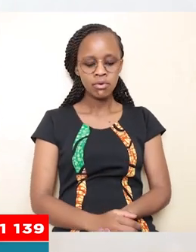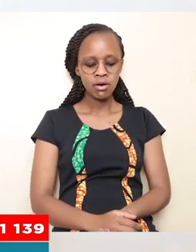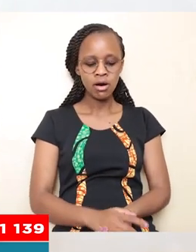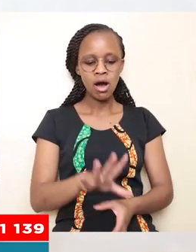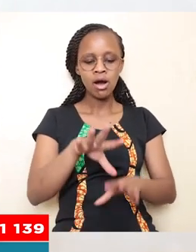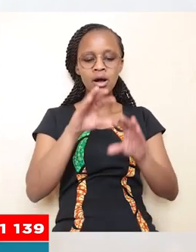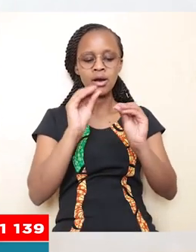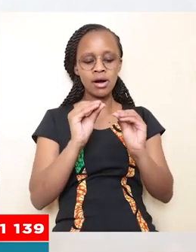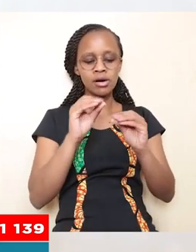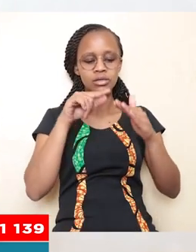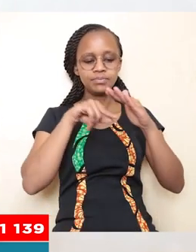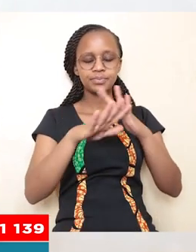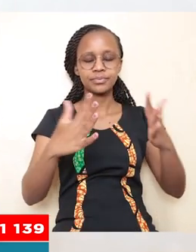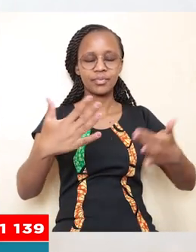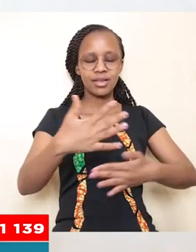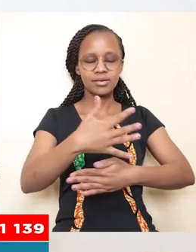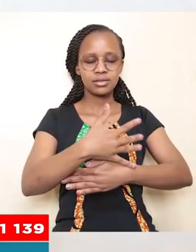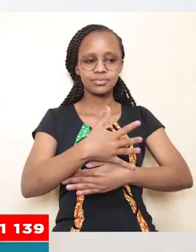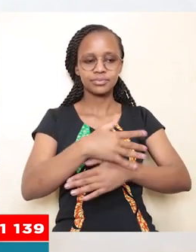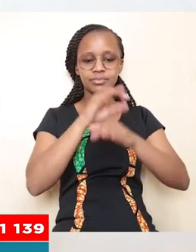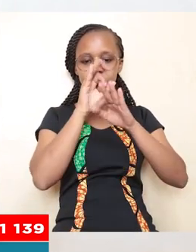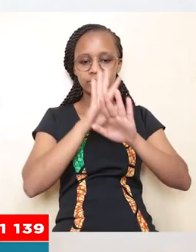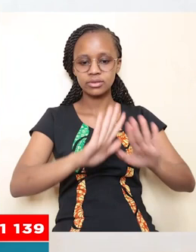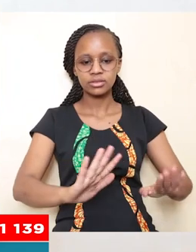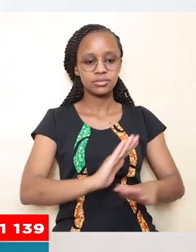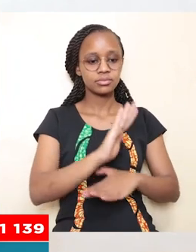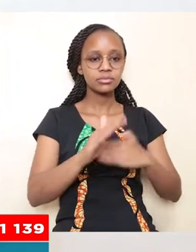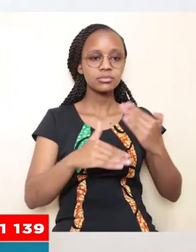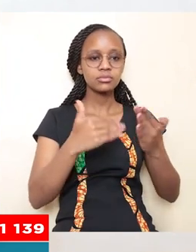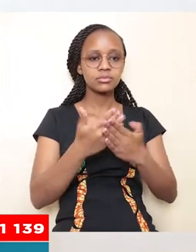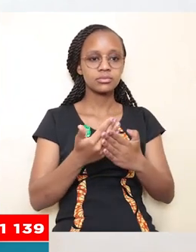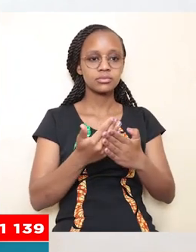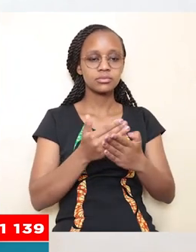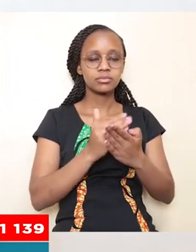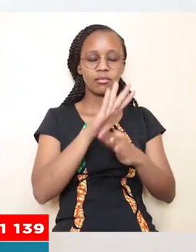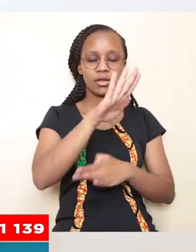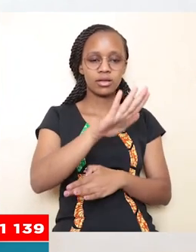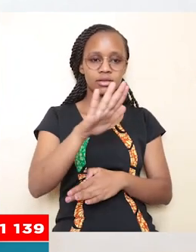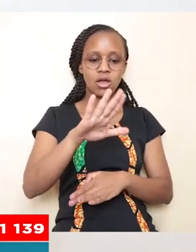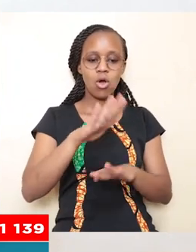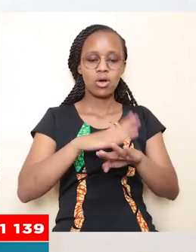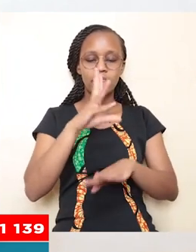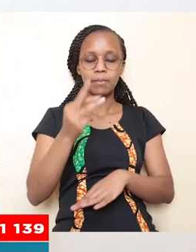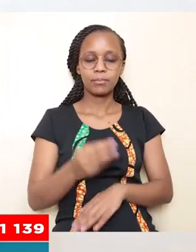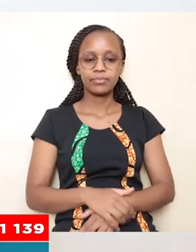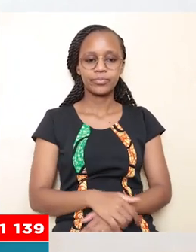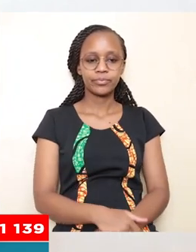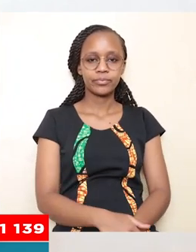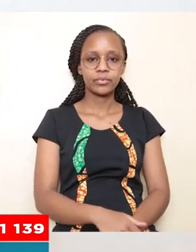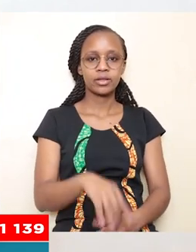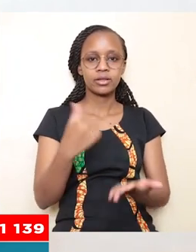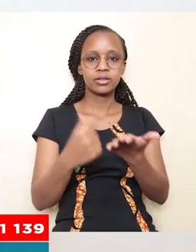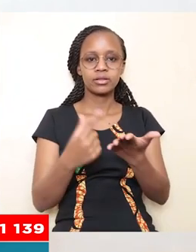And he took them in his arms and blessed them, laying his hands upon them.